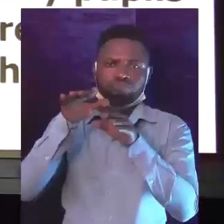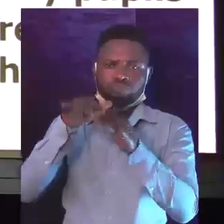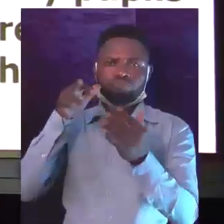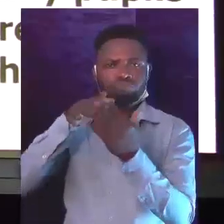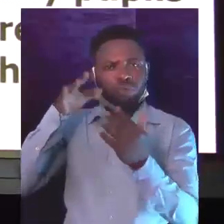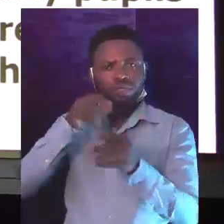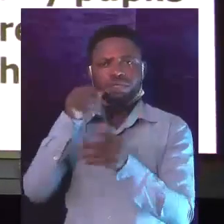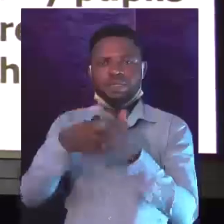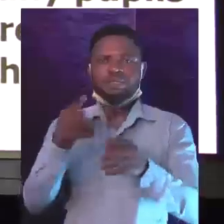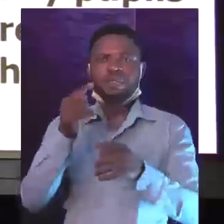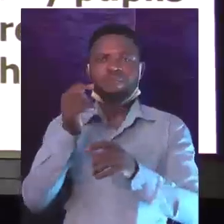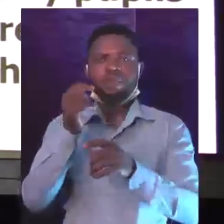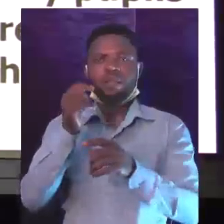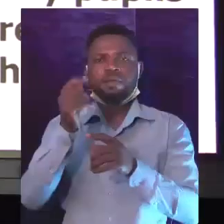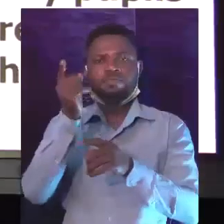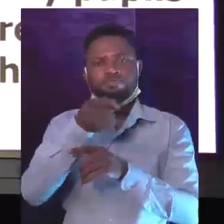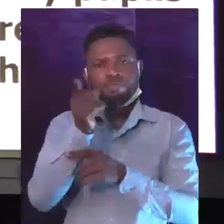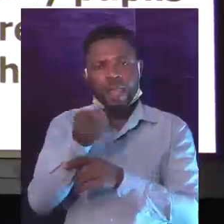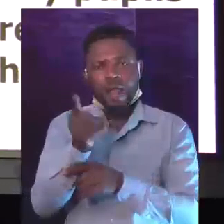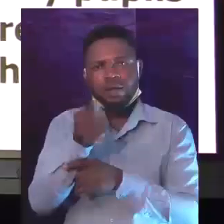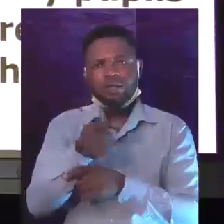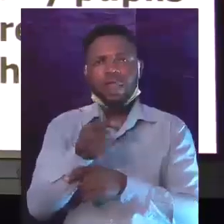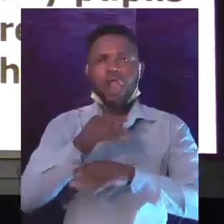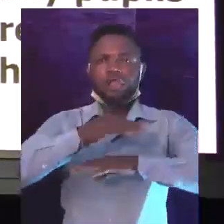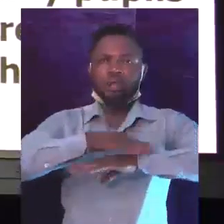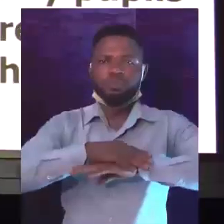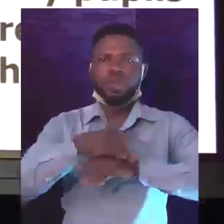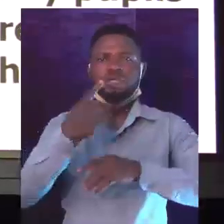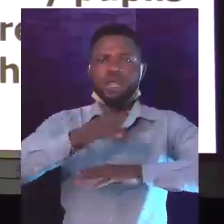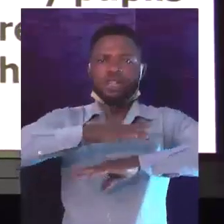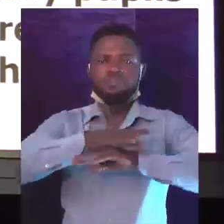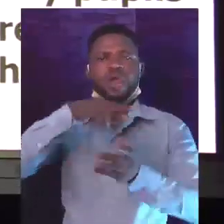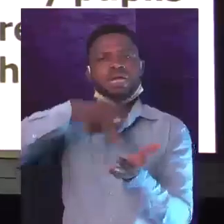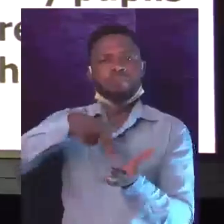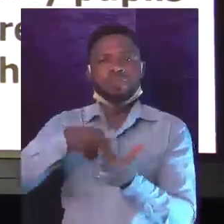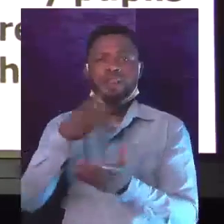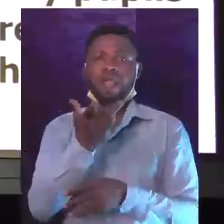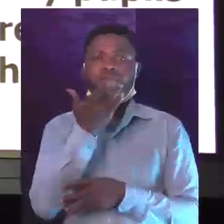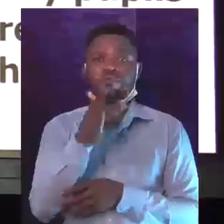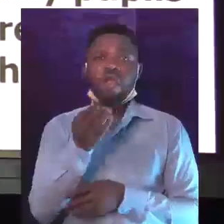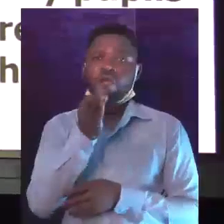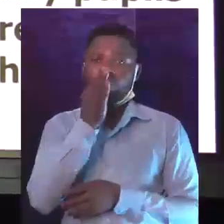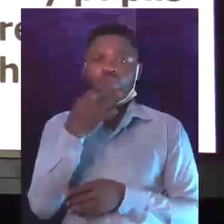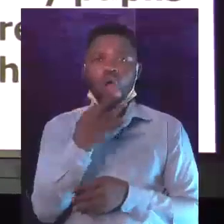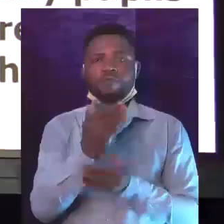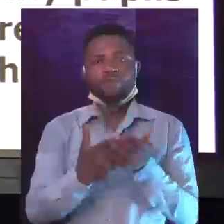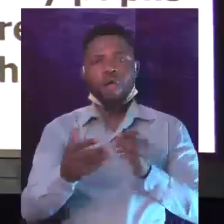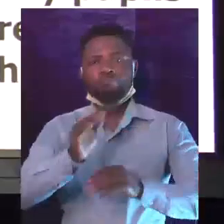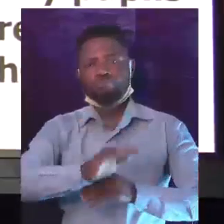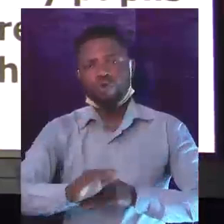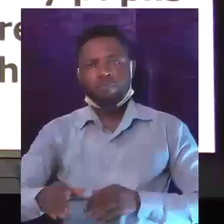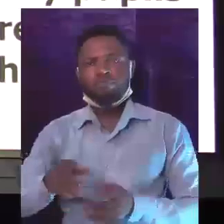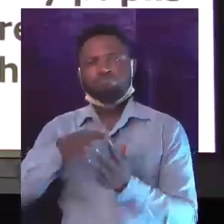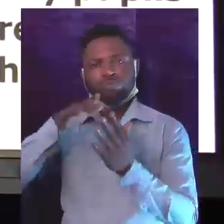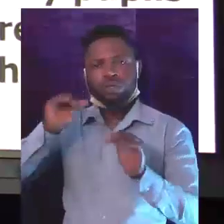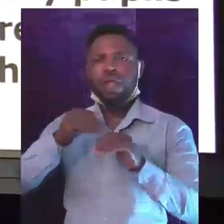table and write exactly how many. The table represents the favorite food of some pupils. So I want you to study and